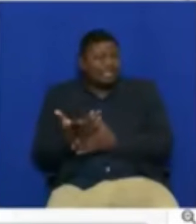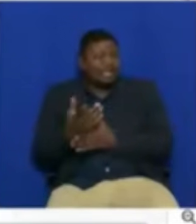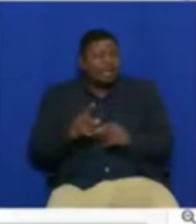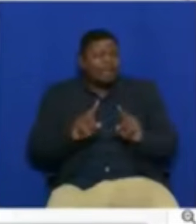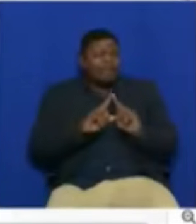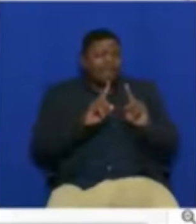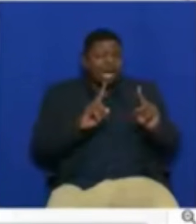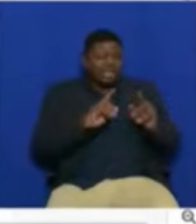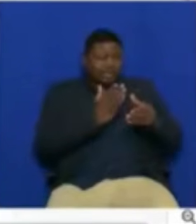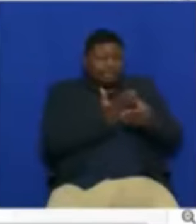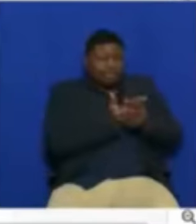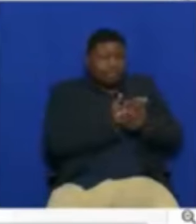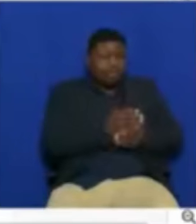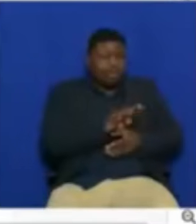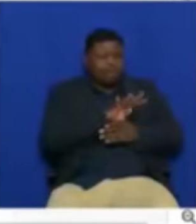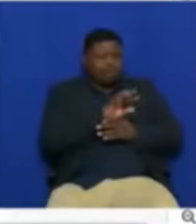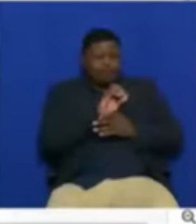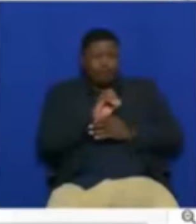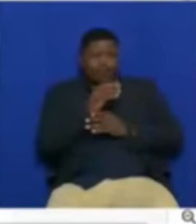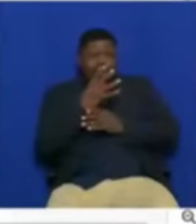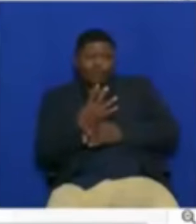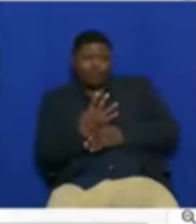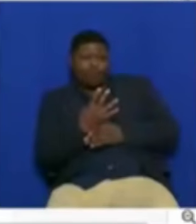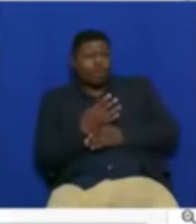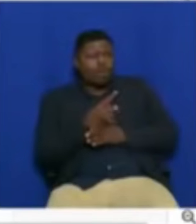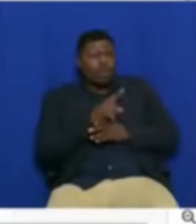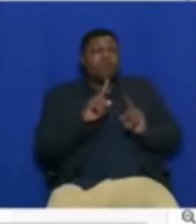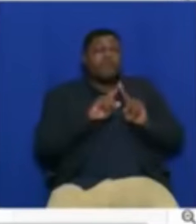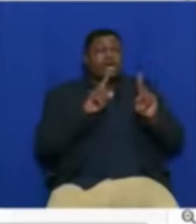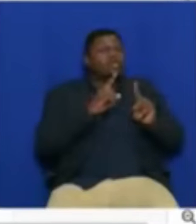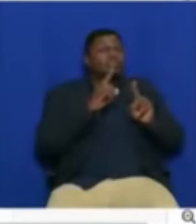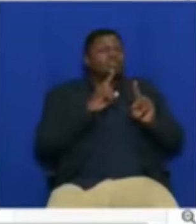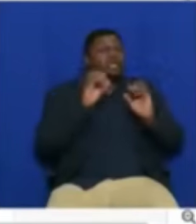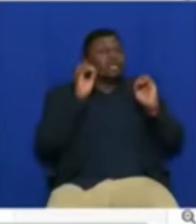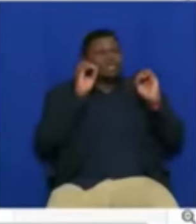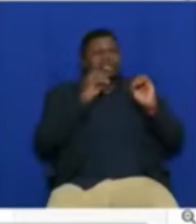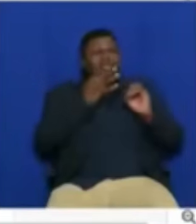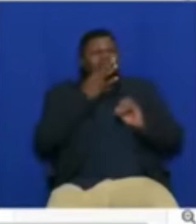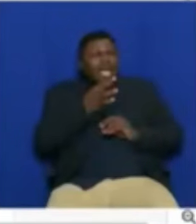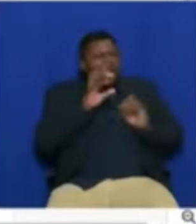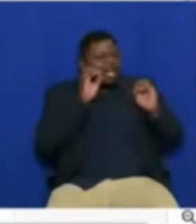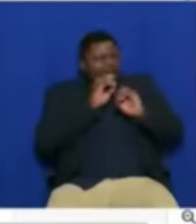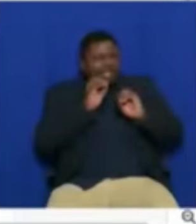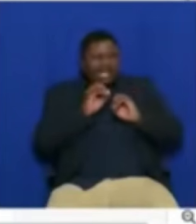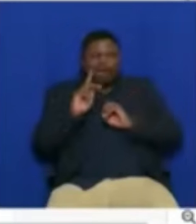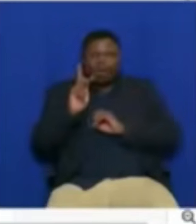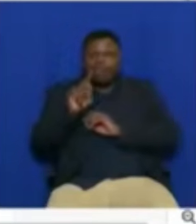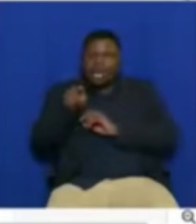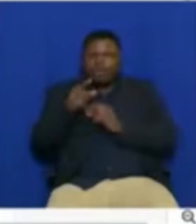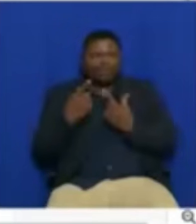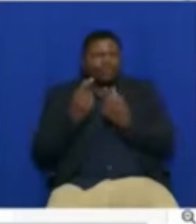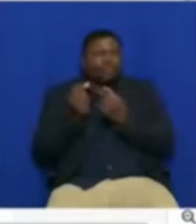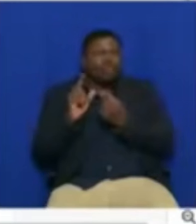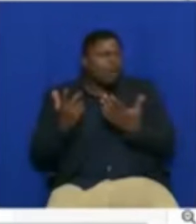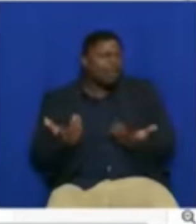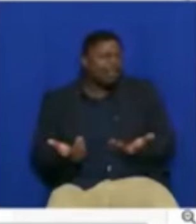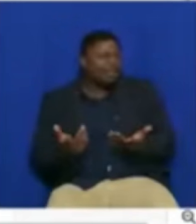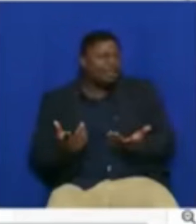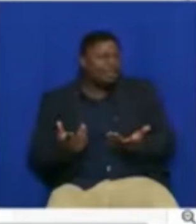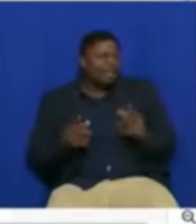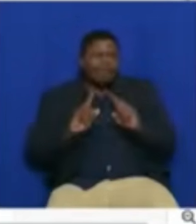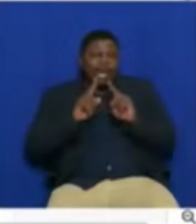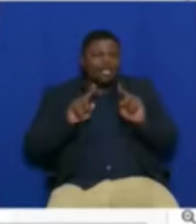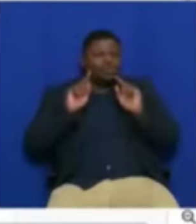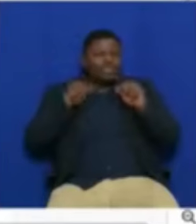have done. That is a cover-up, okay? You can't criticize him for saying that about an